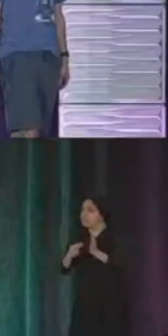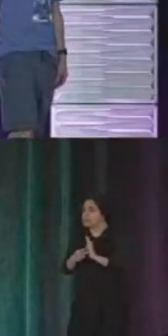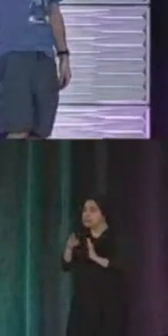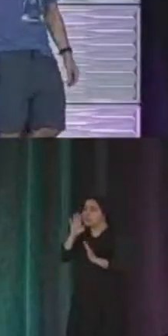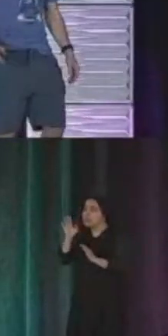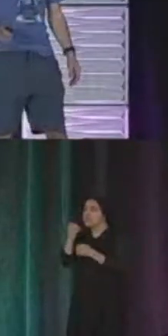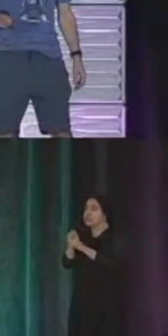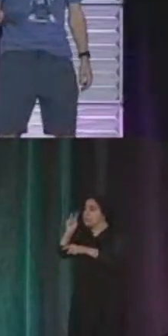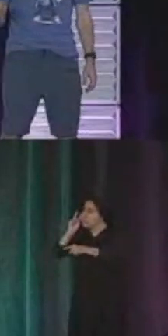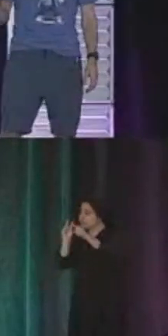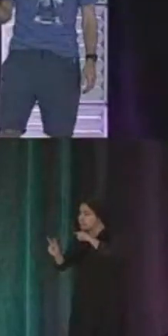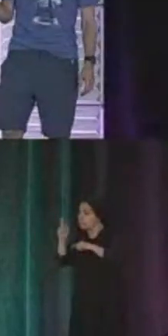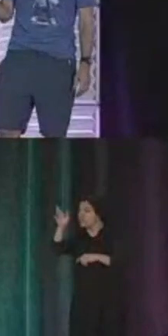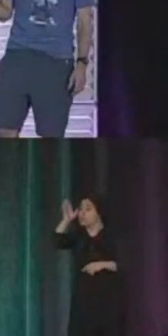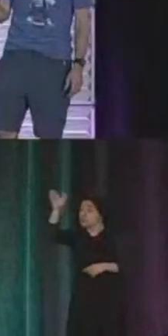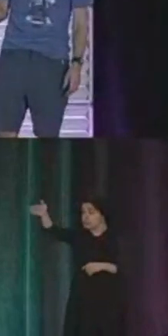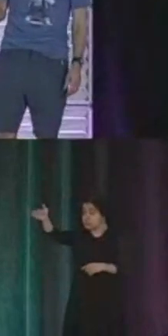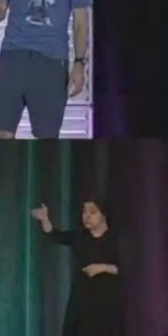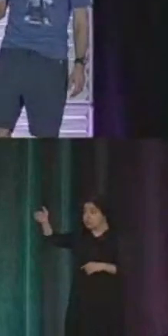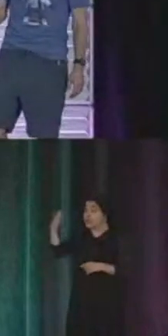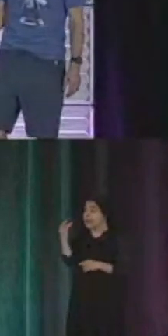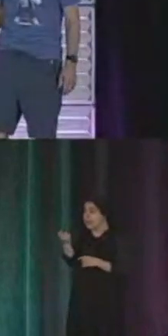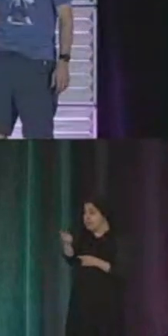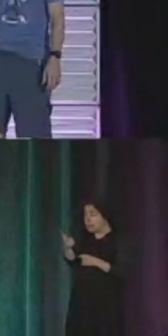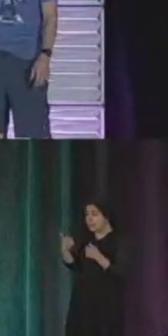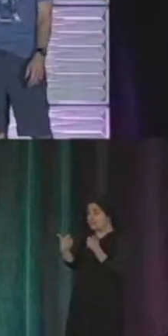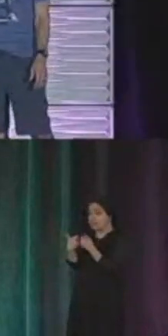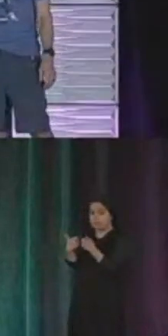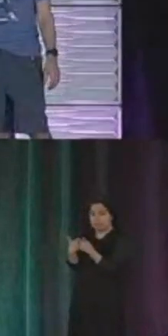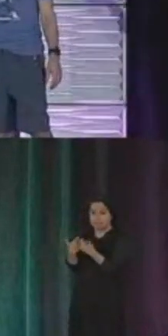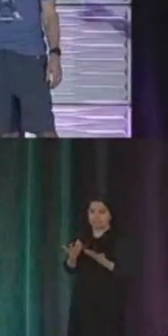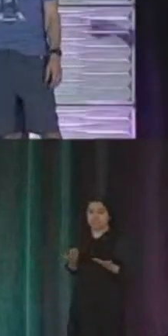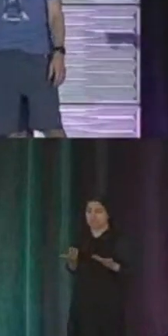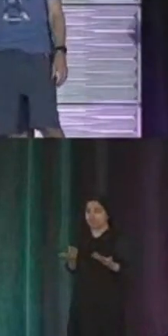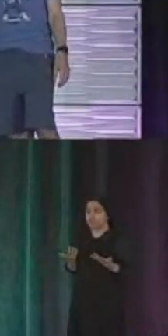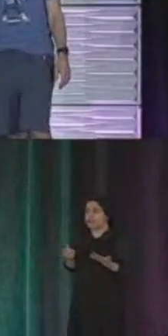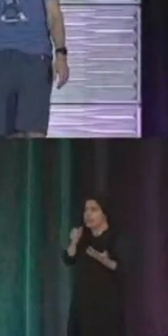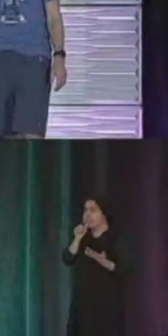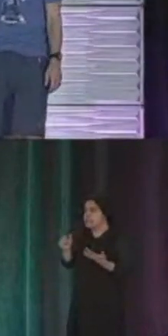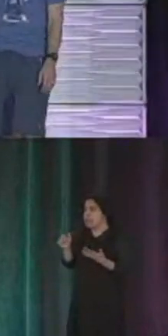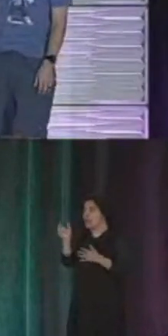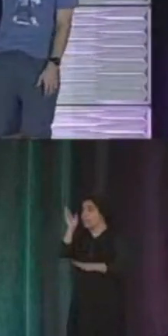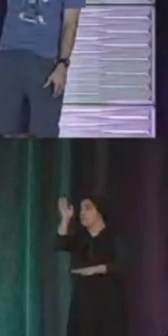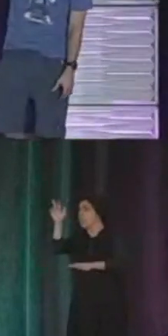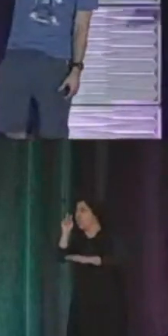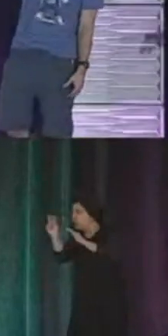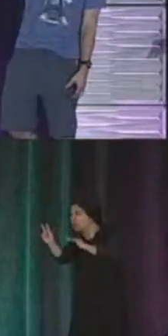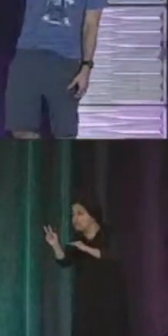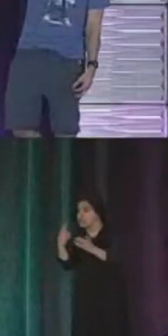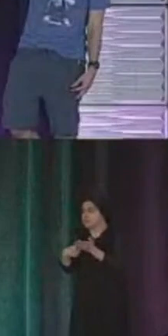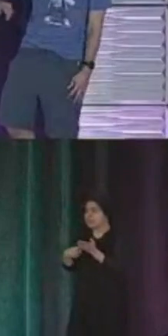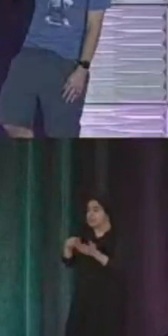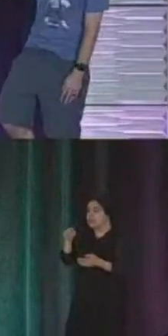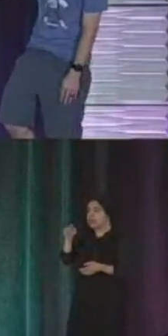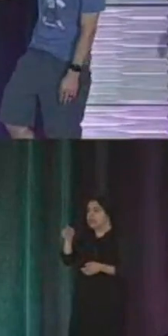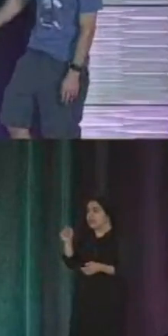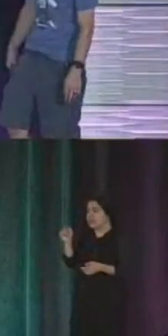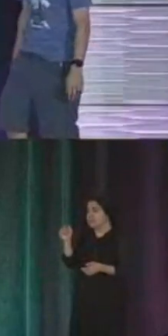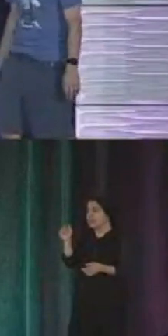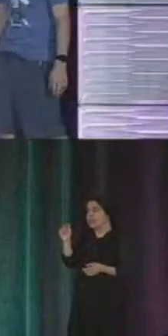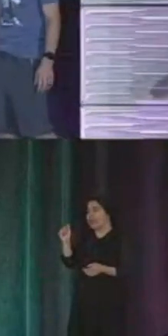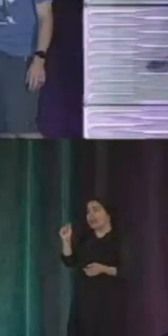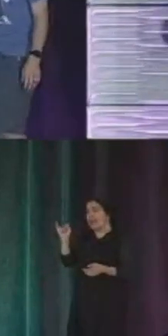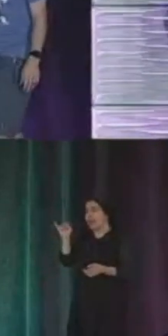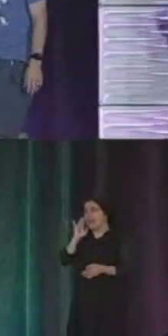some predictions about the future and a bit of a game. It's not so forward-looking as to talk about like AI is going to take all of our jobs and